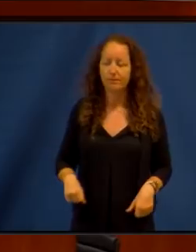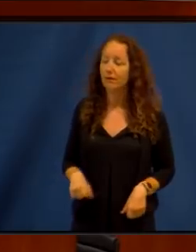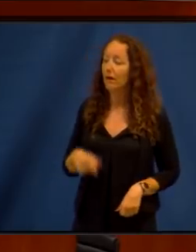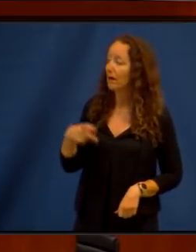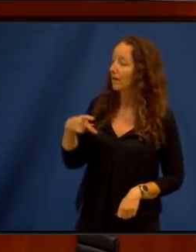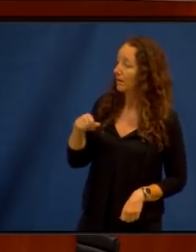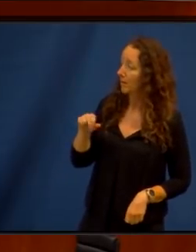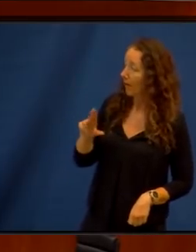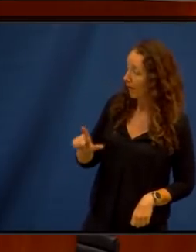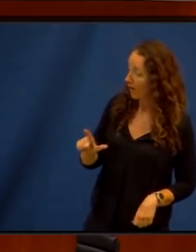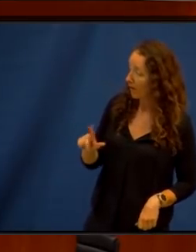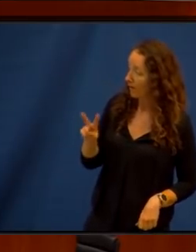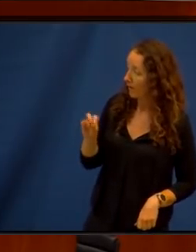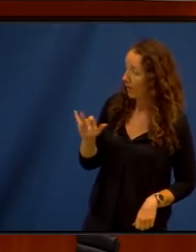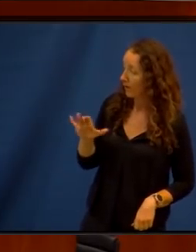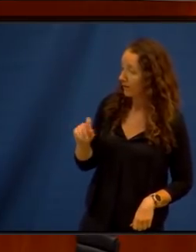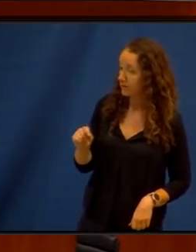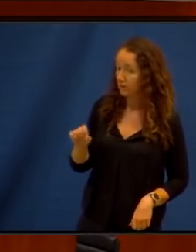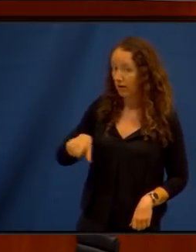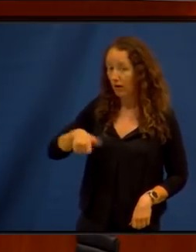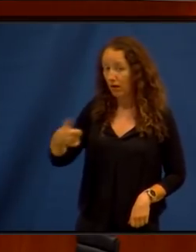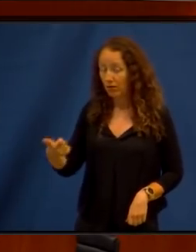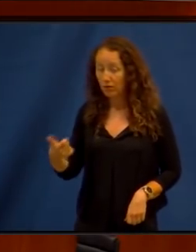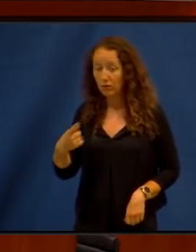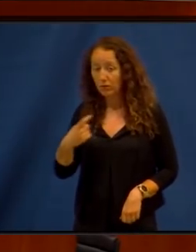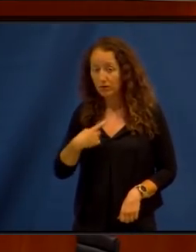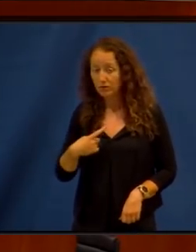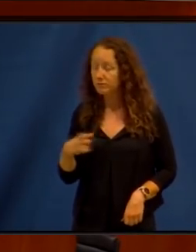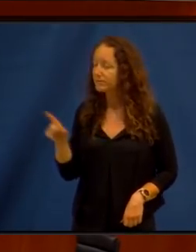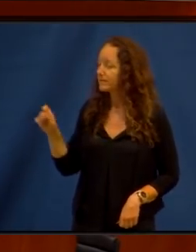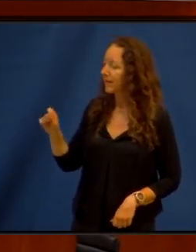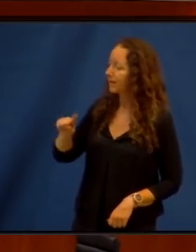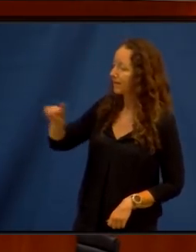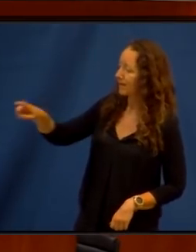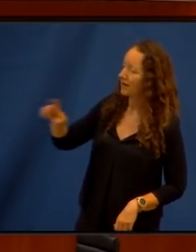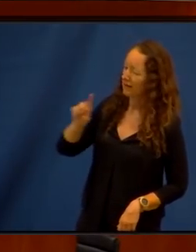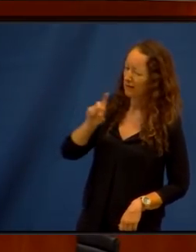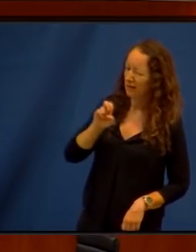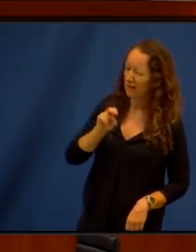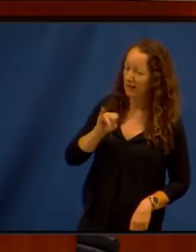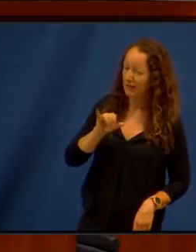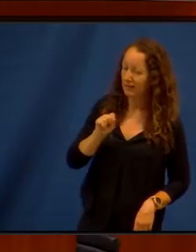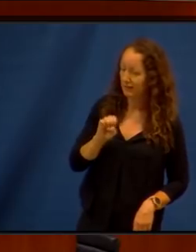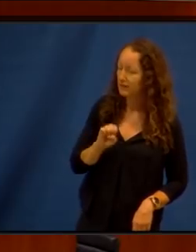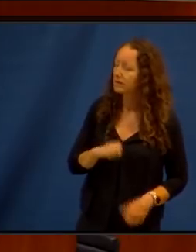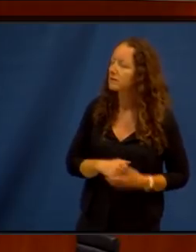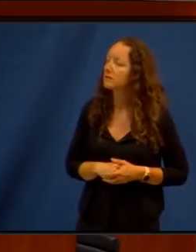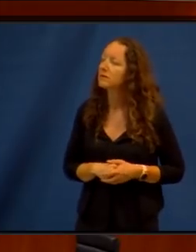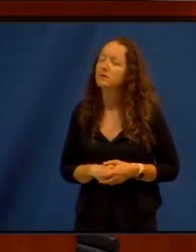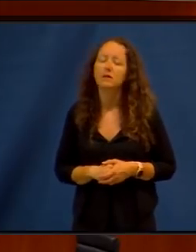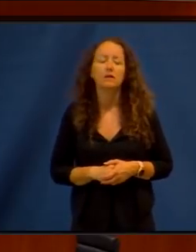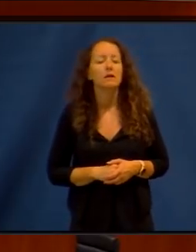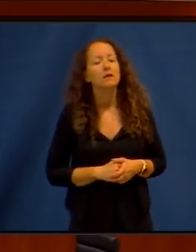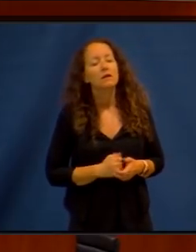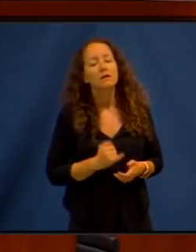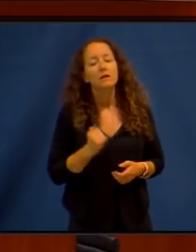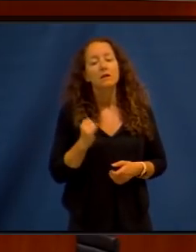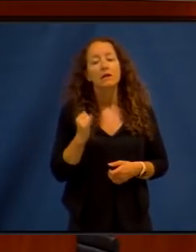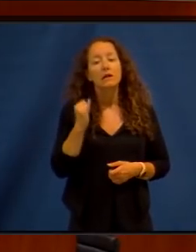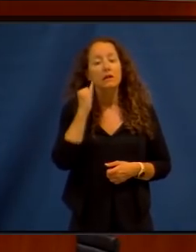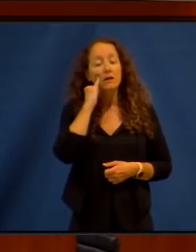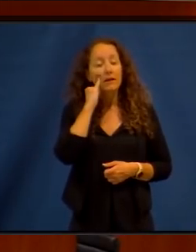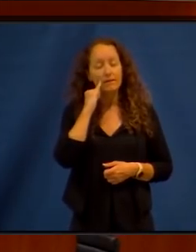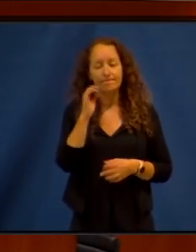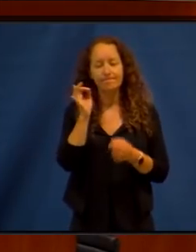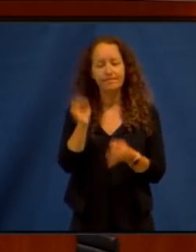right? Yes, this is for Denise. Once patients are determined that they can